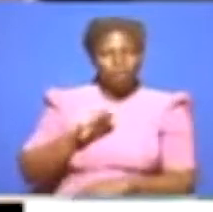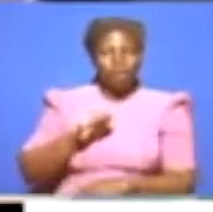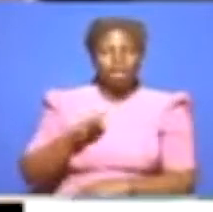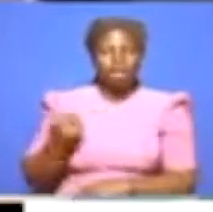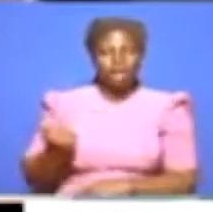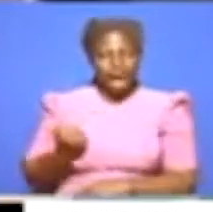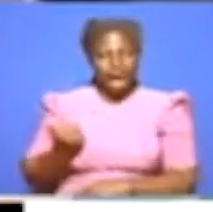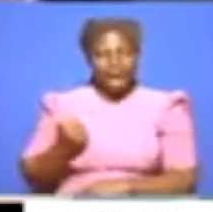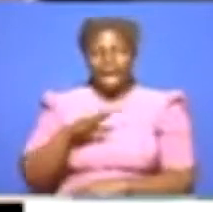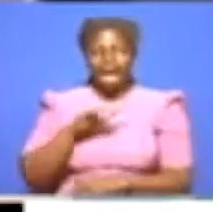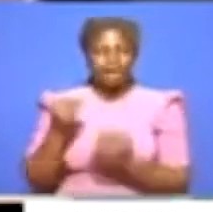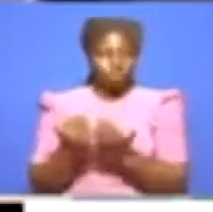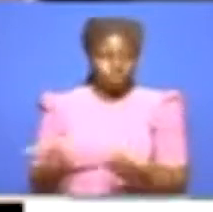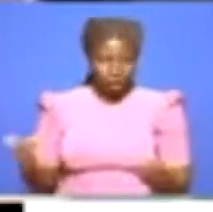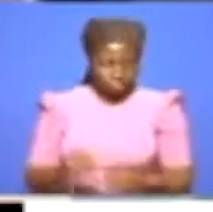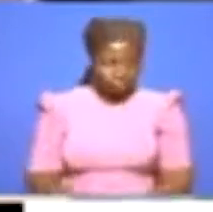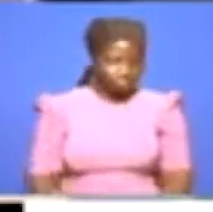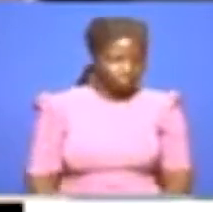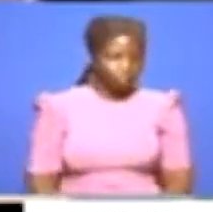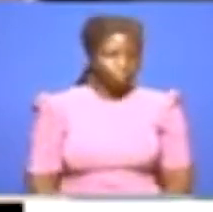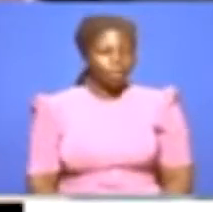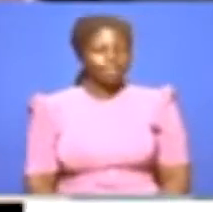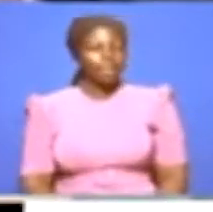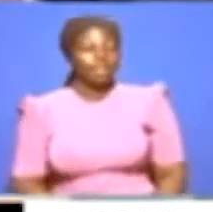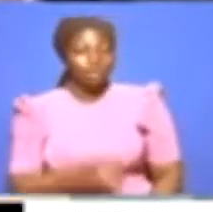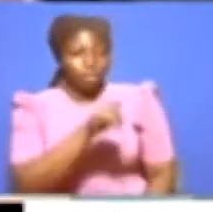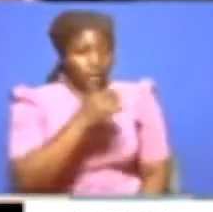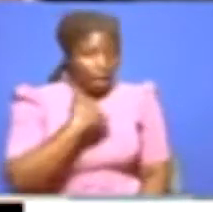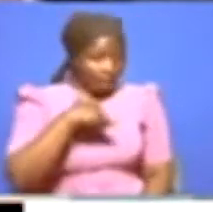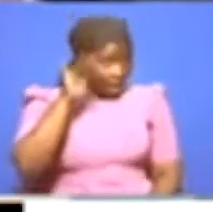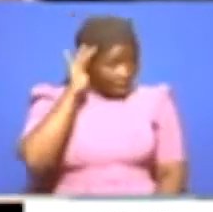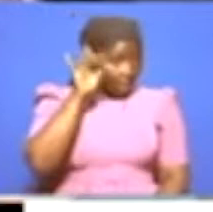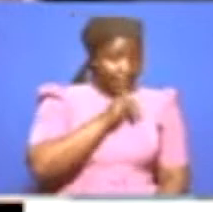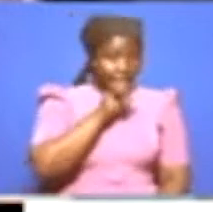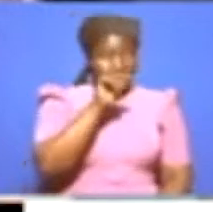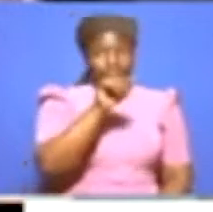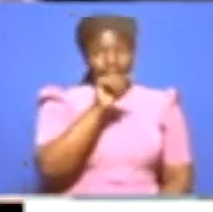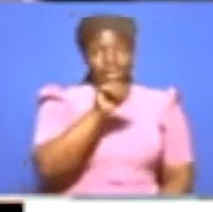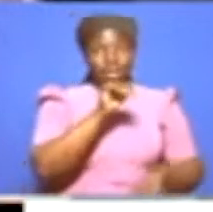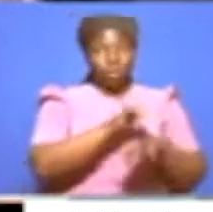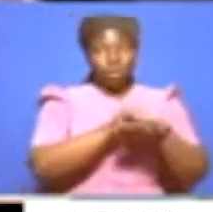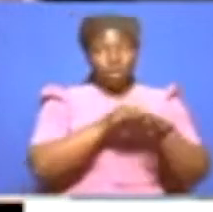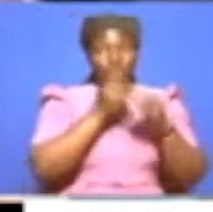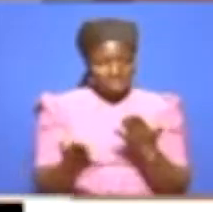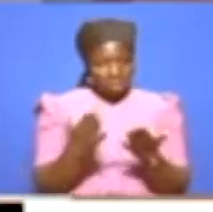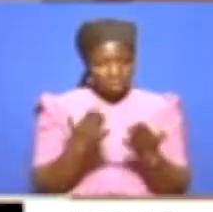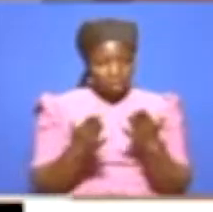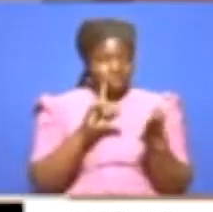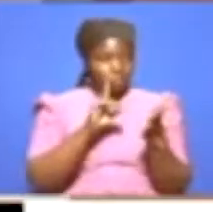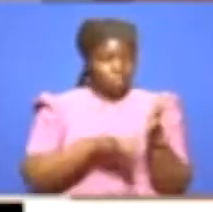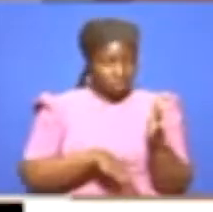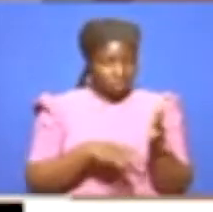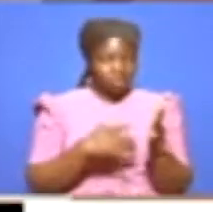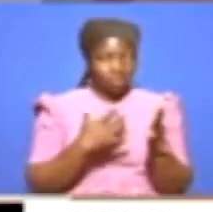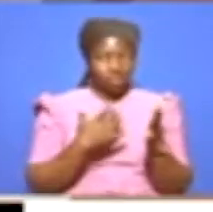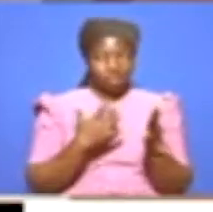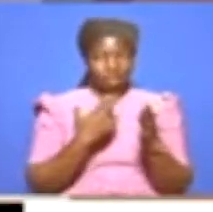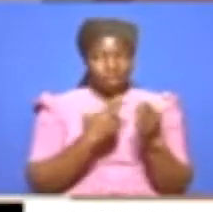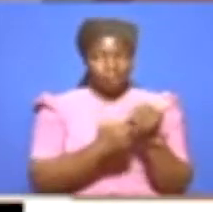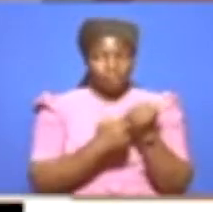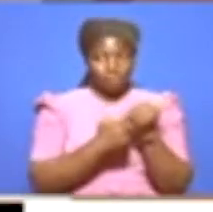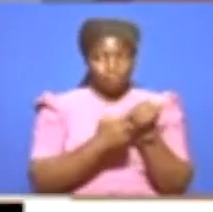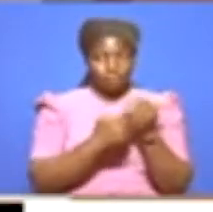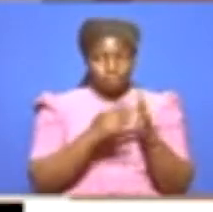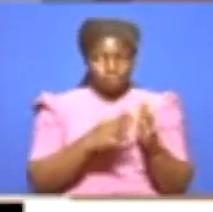it. This is an enlightening conversation on the online safety. Partners or the